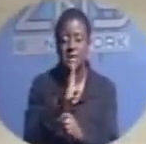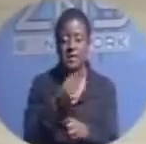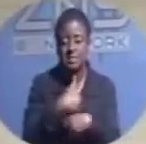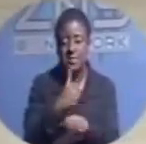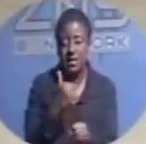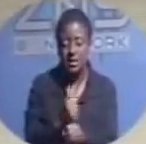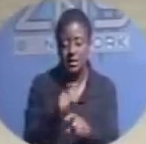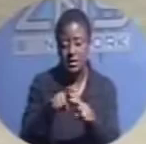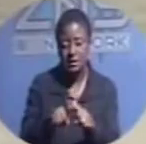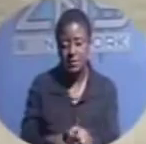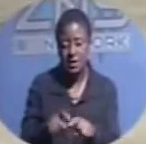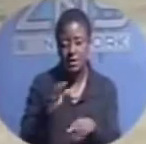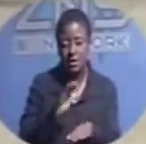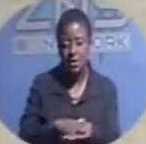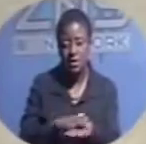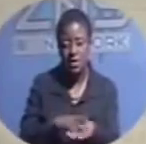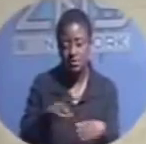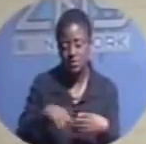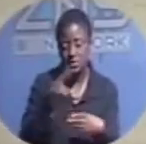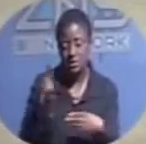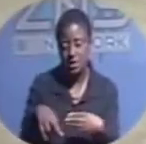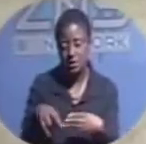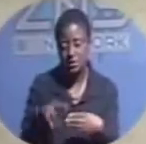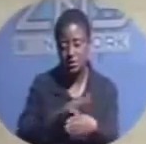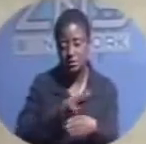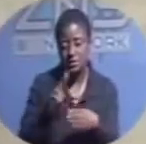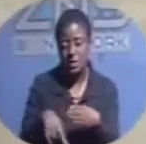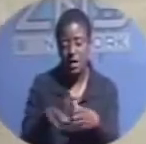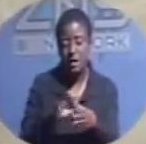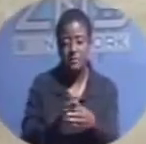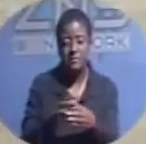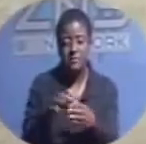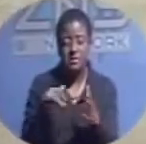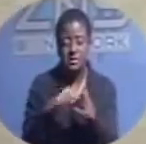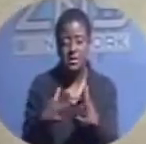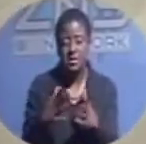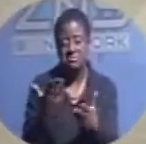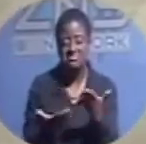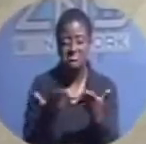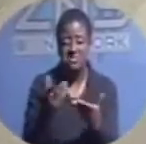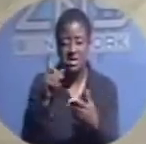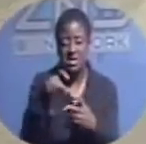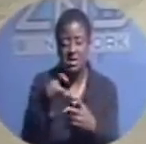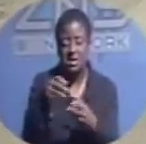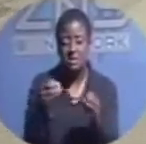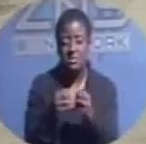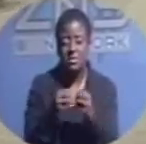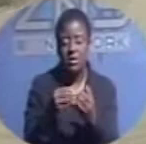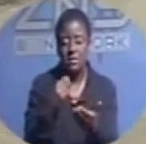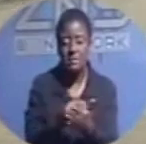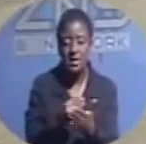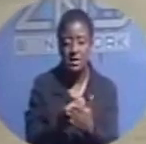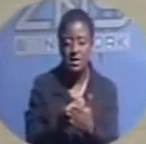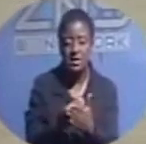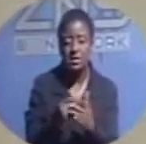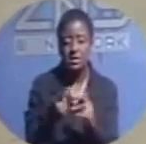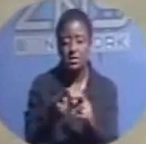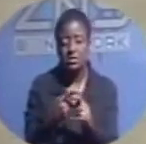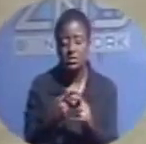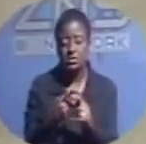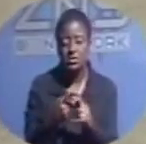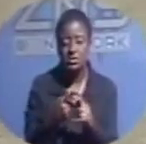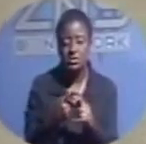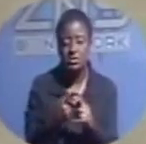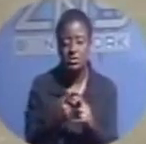And depending on the outcome of the study, more money could be needed to facilitate any changes or adjustments to suit the needs of the traveling